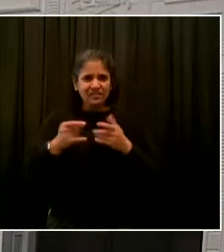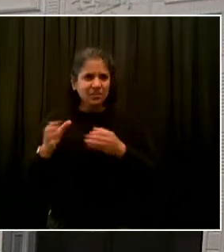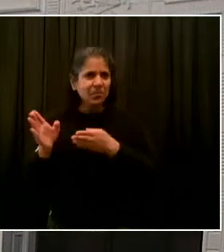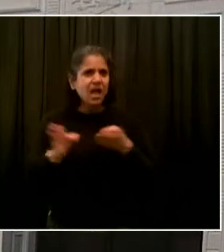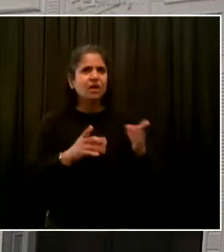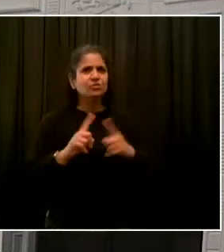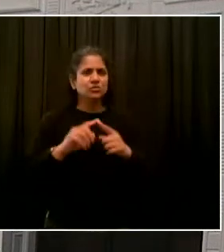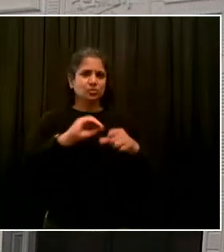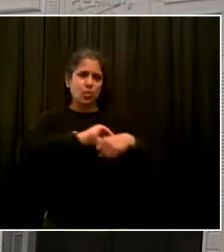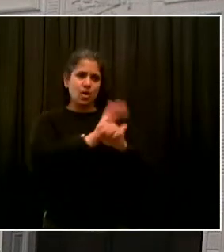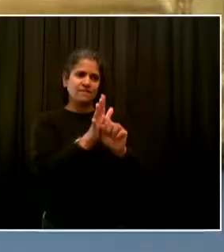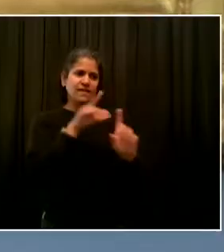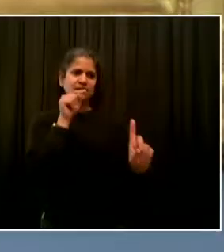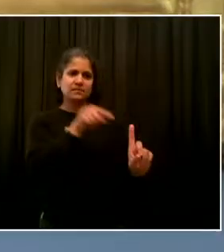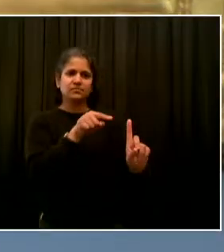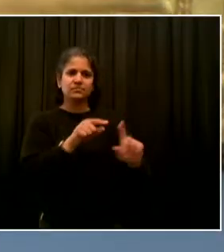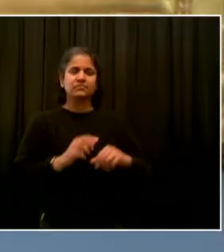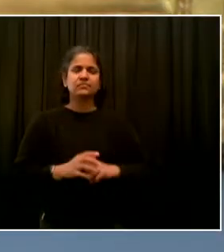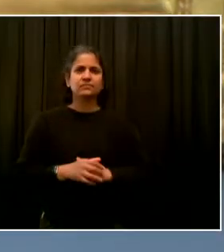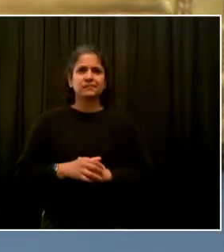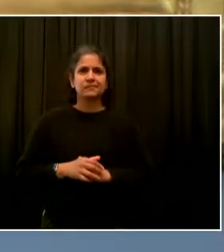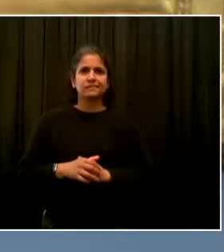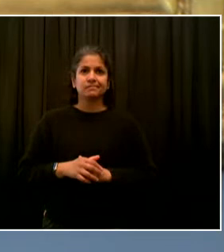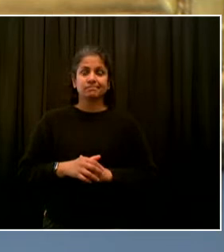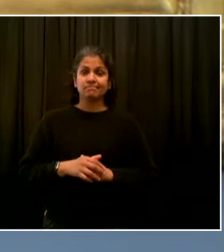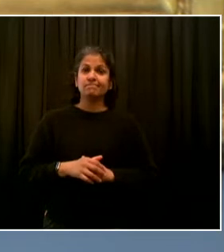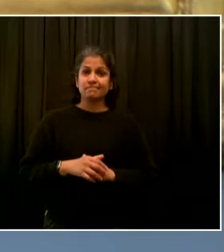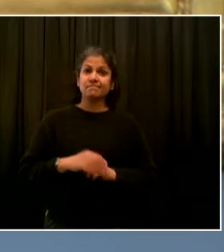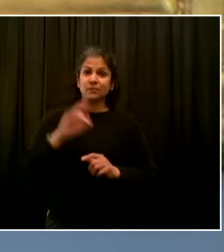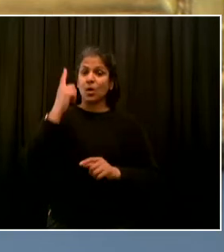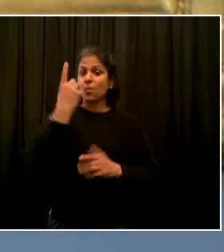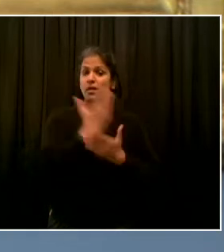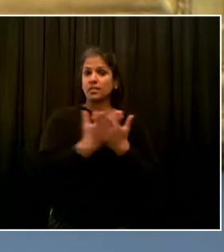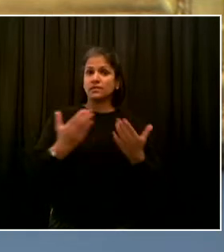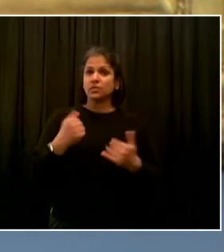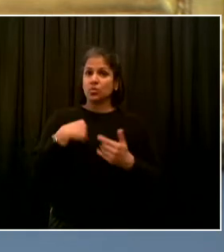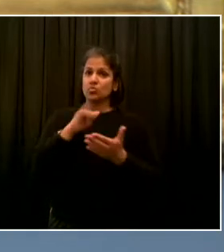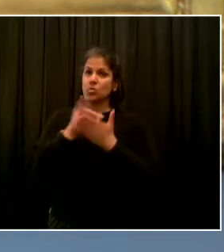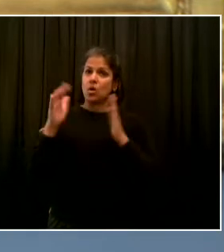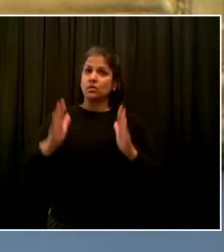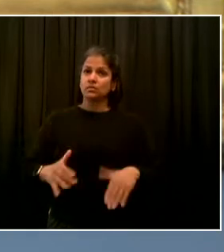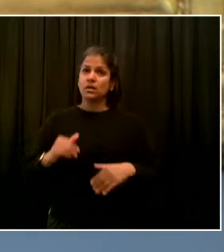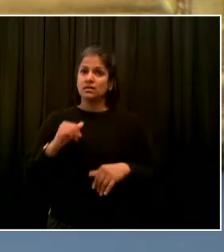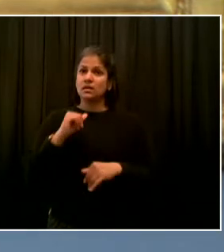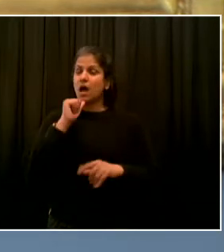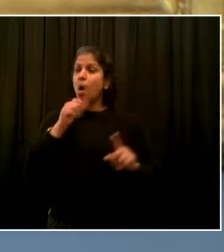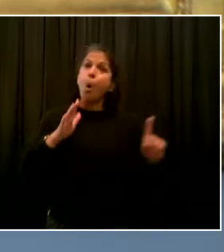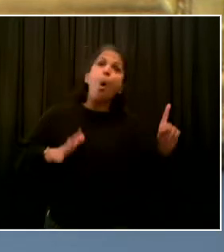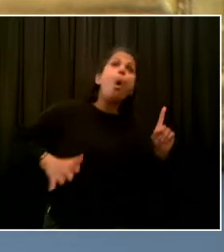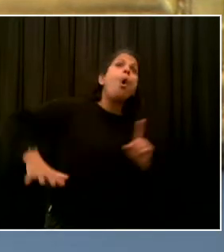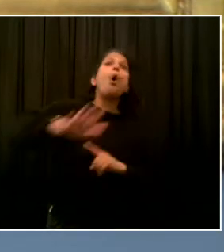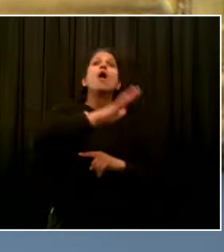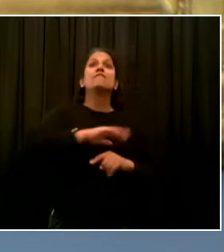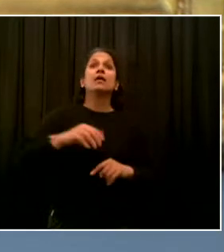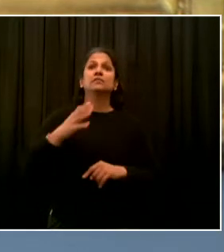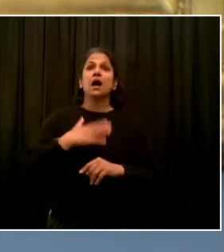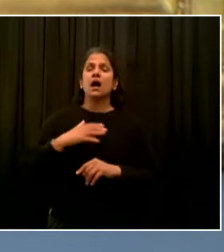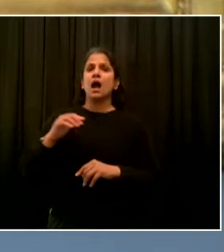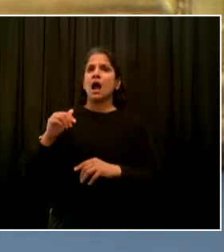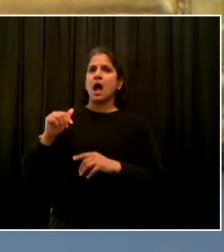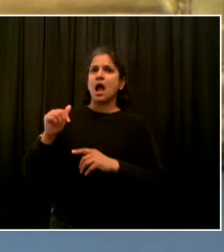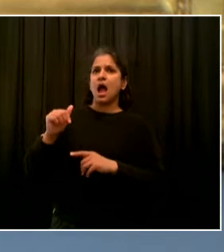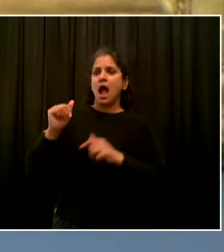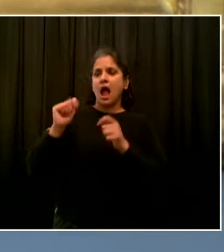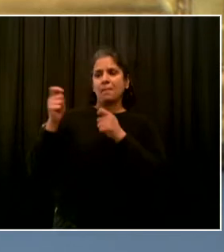to 4 year olds? Is one thing that New Yorkers are not among my administration is confused. I'm